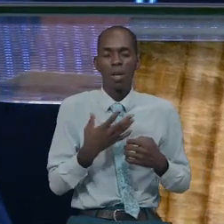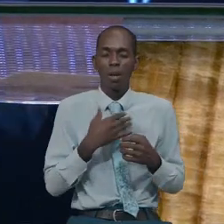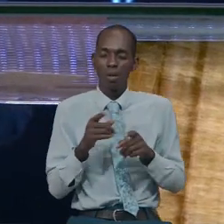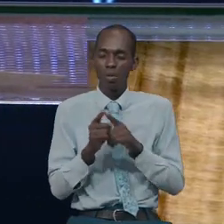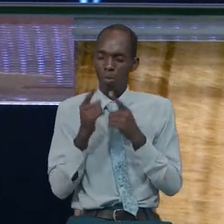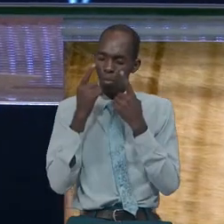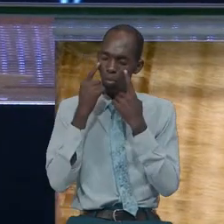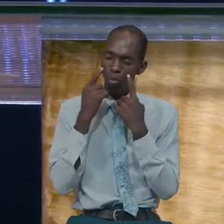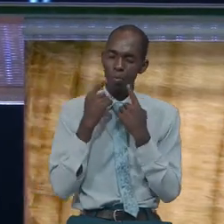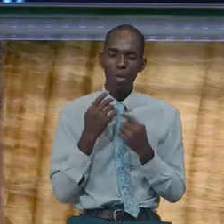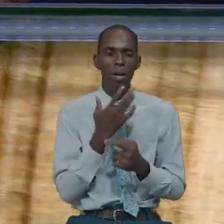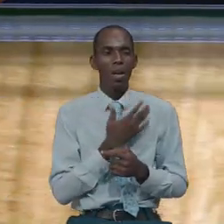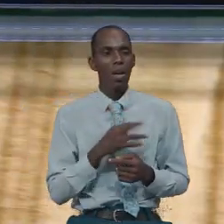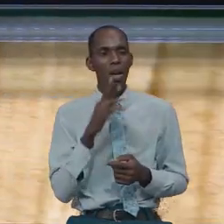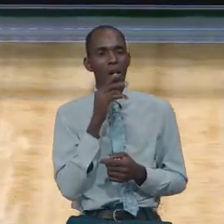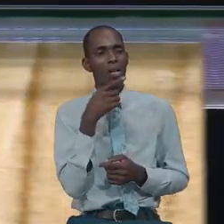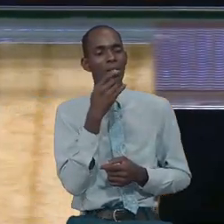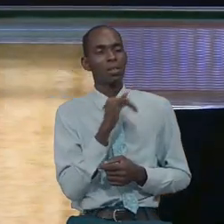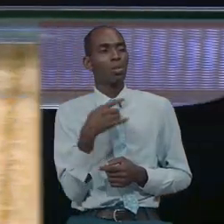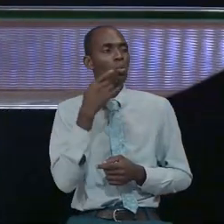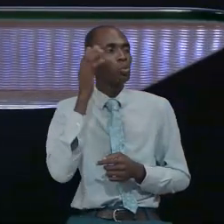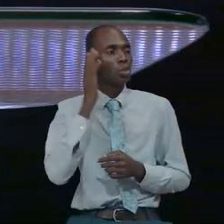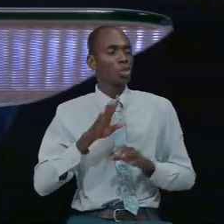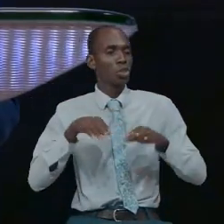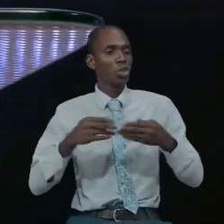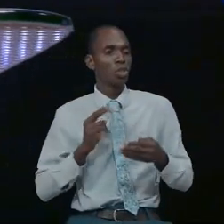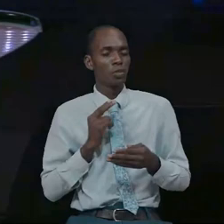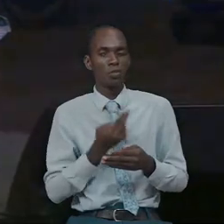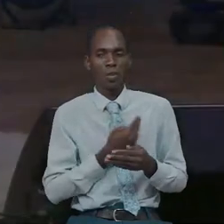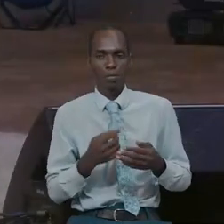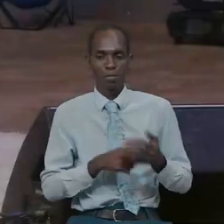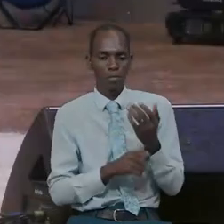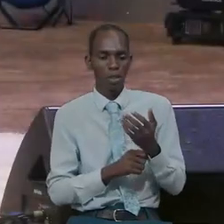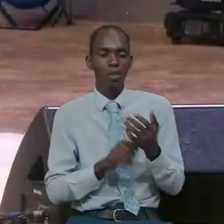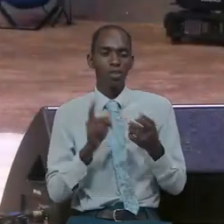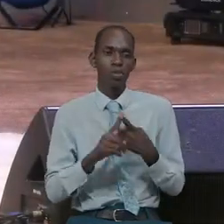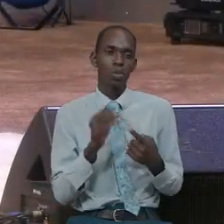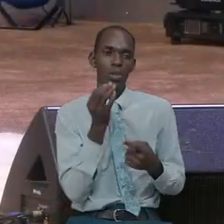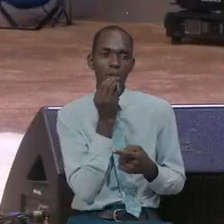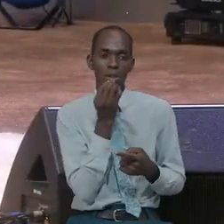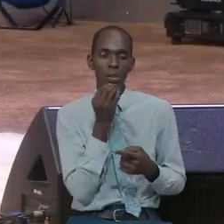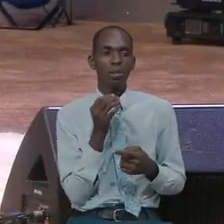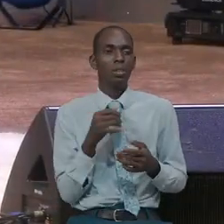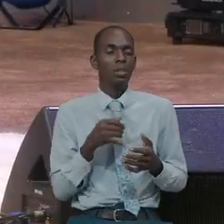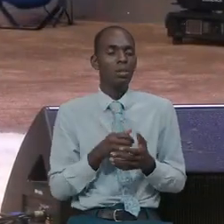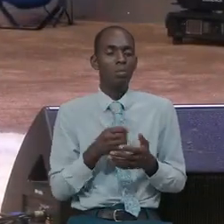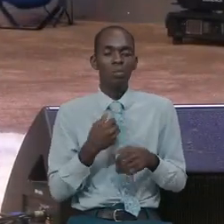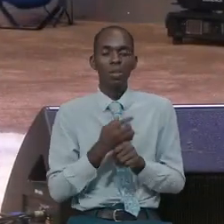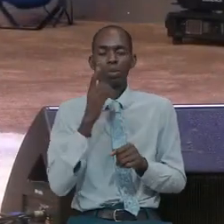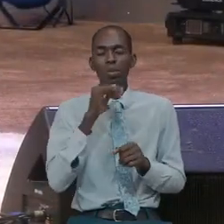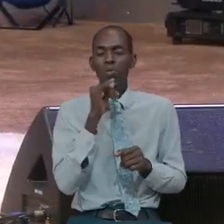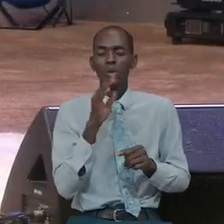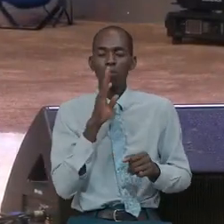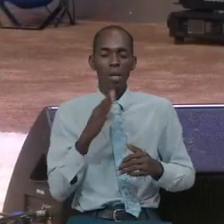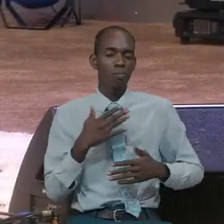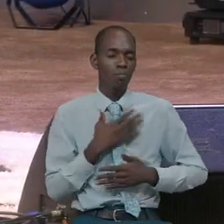and they were saying, who shall give us flesh to eat? It displeases the Lord. We're looking